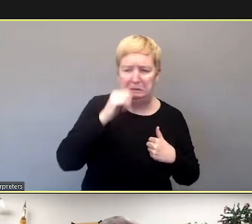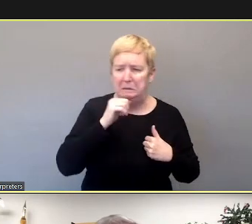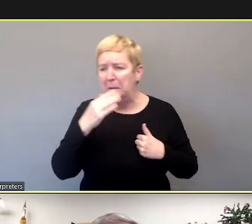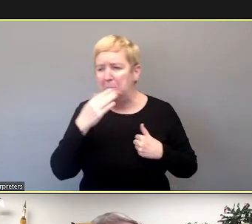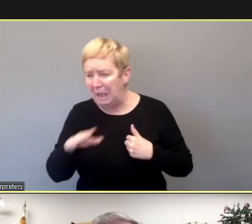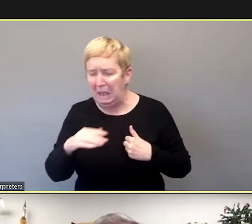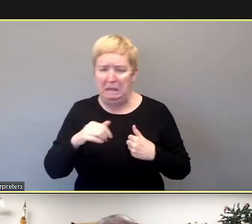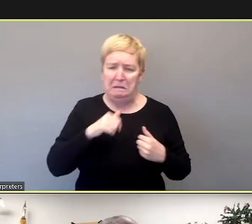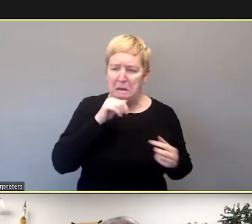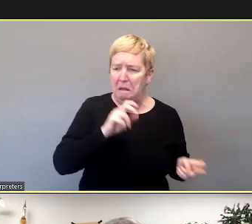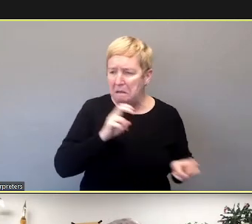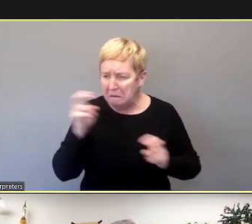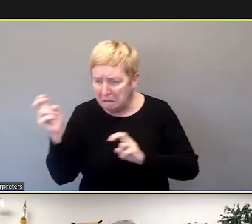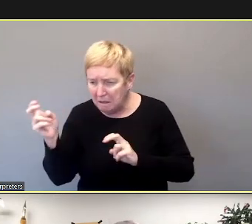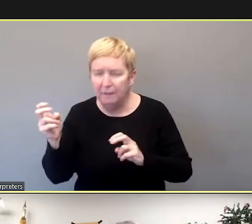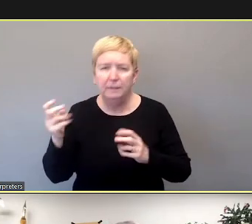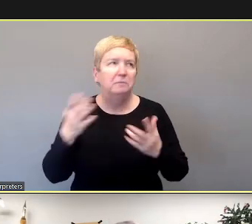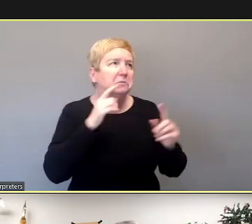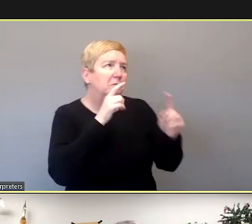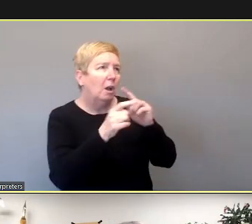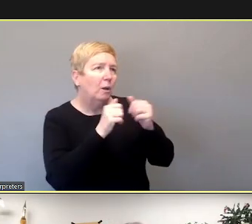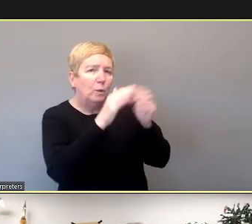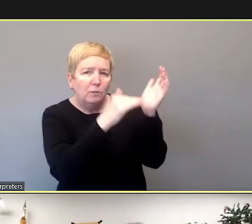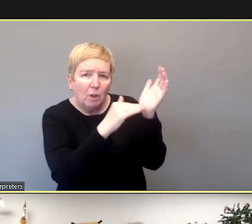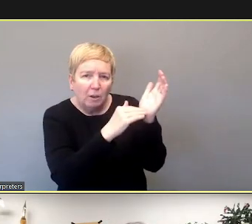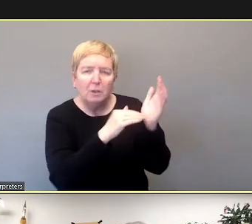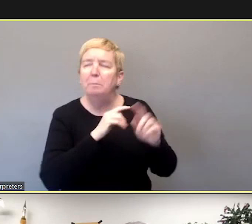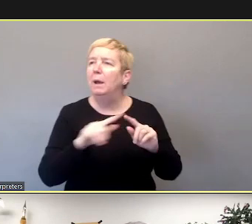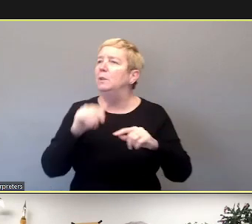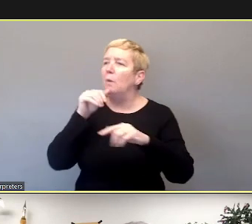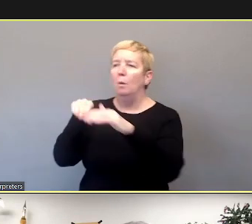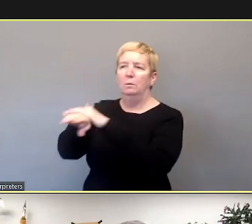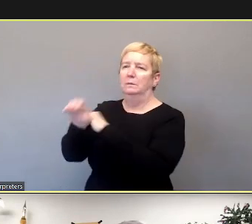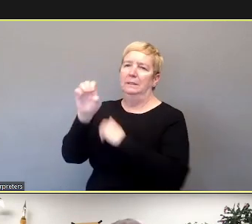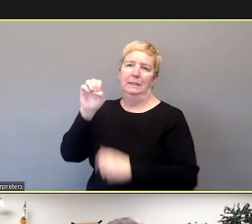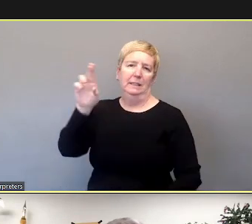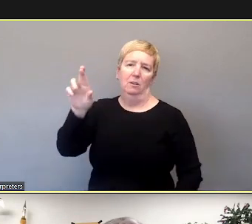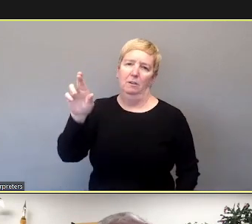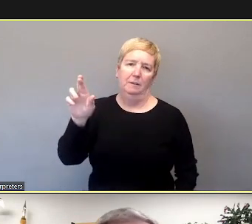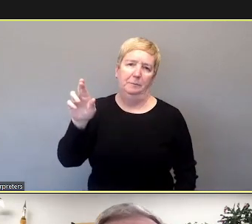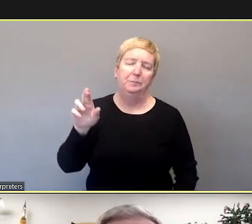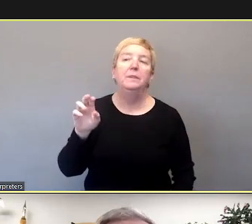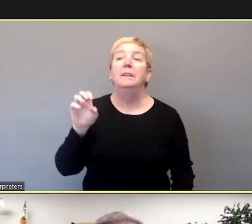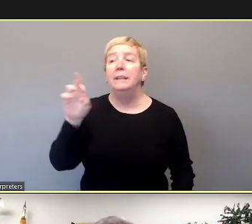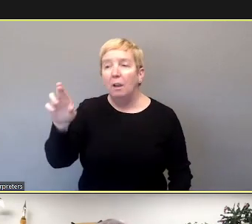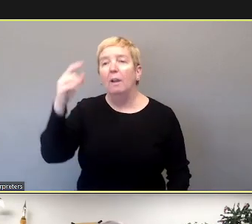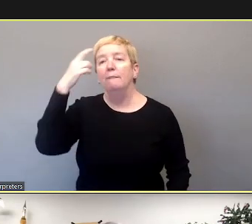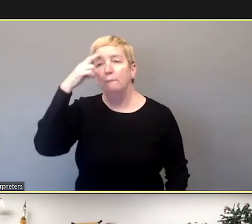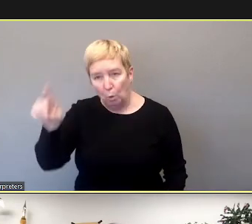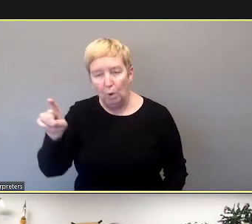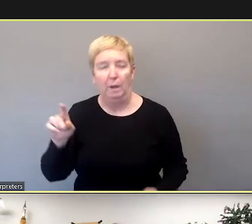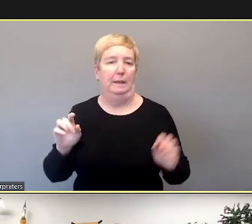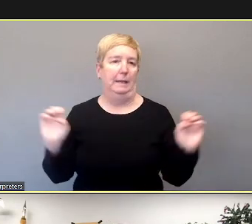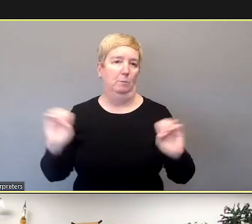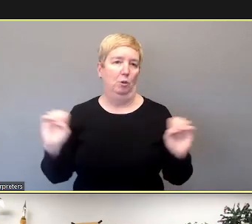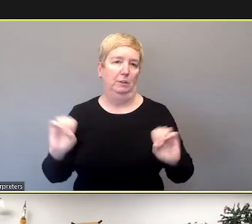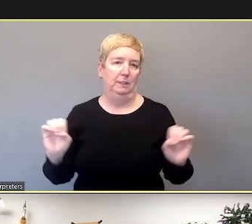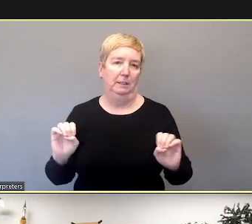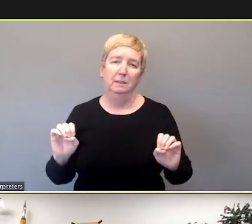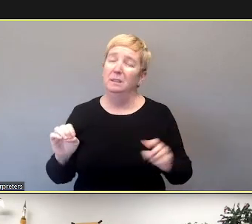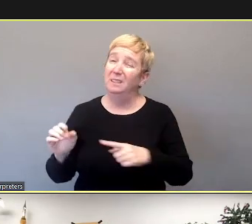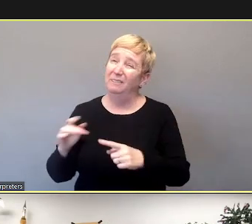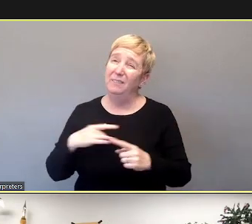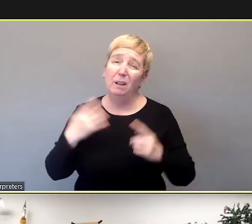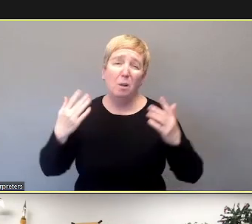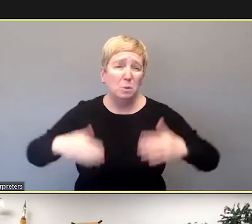your primary care doctor or whoever, but don't go to the emergency except for emergencies. We're swamped right now.